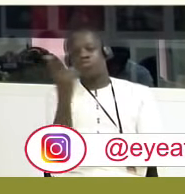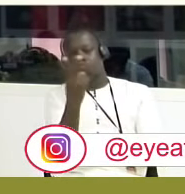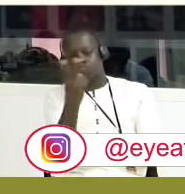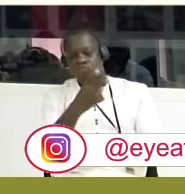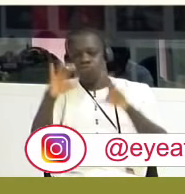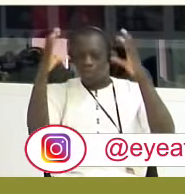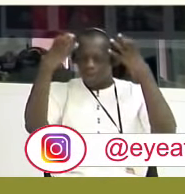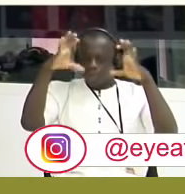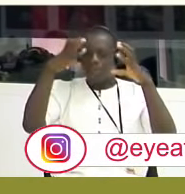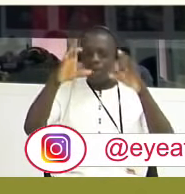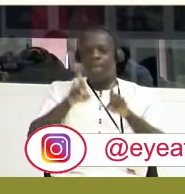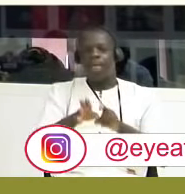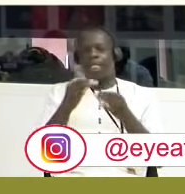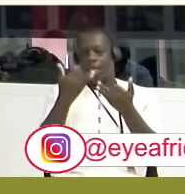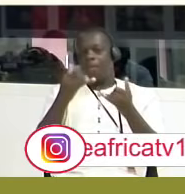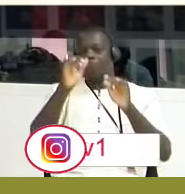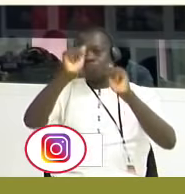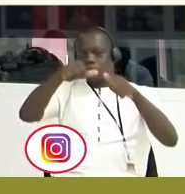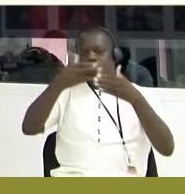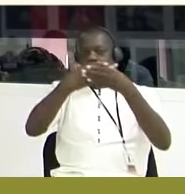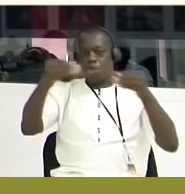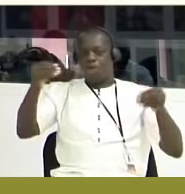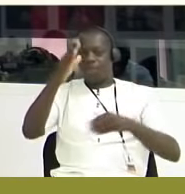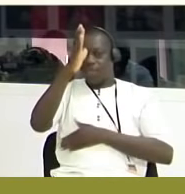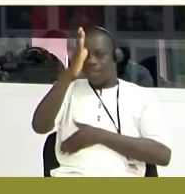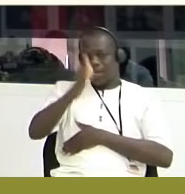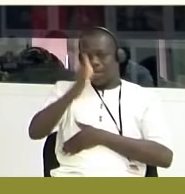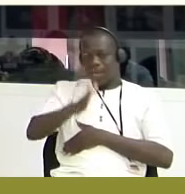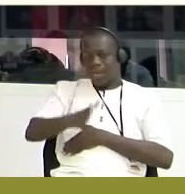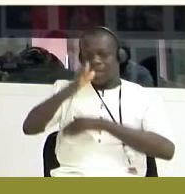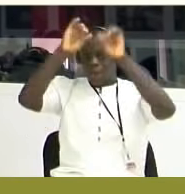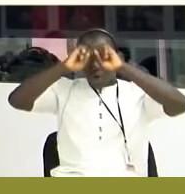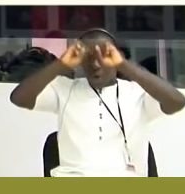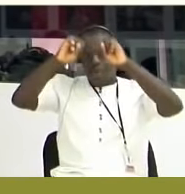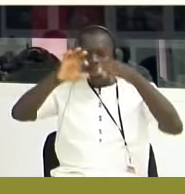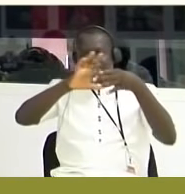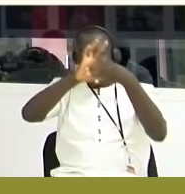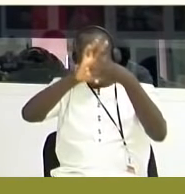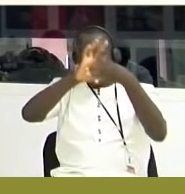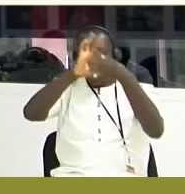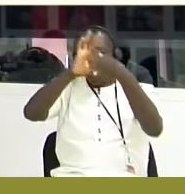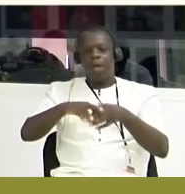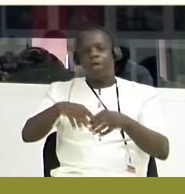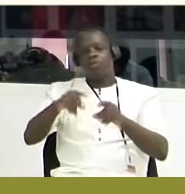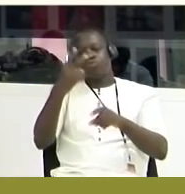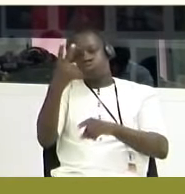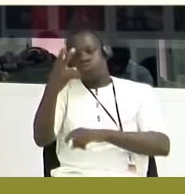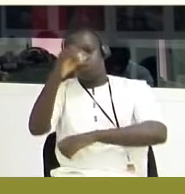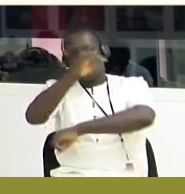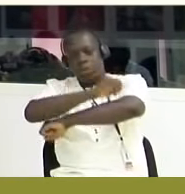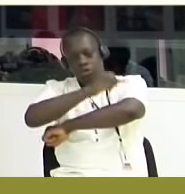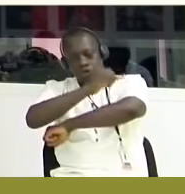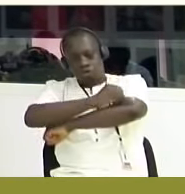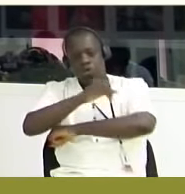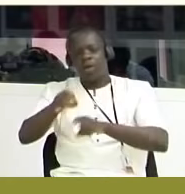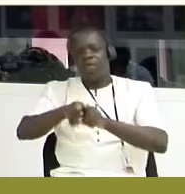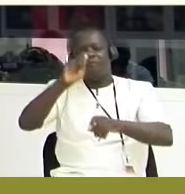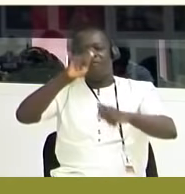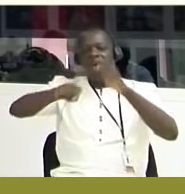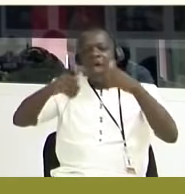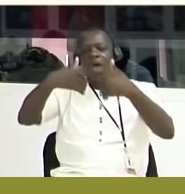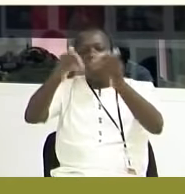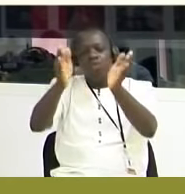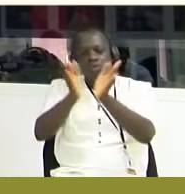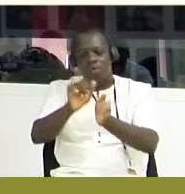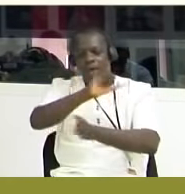being handled by the right authorities, the two institutions, the fire service and the Gambia Police